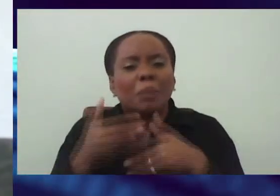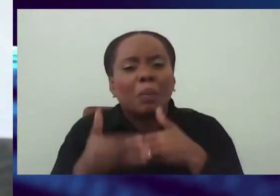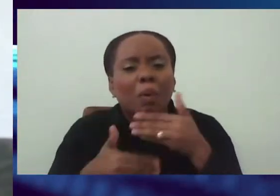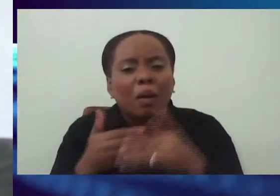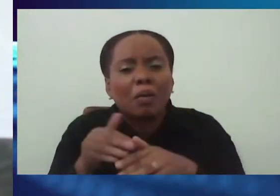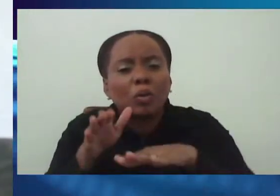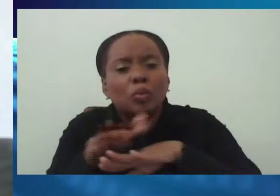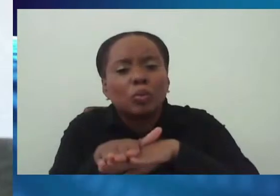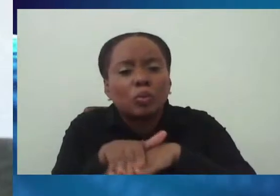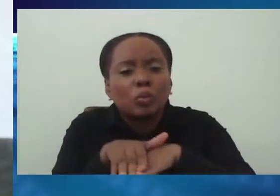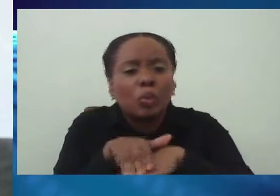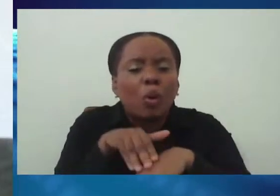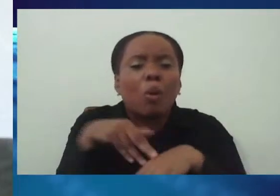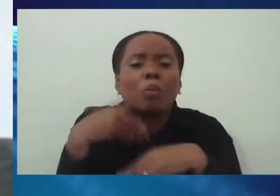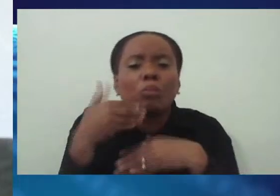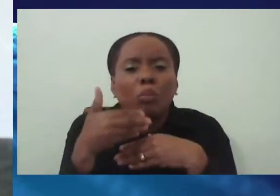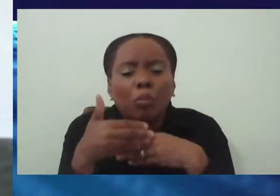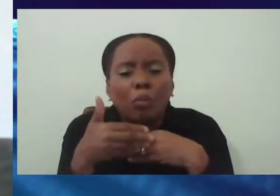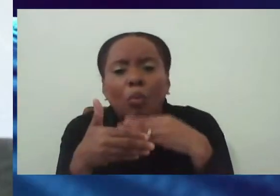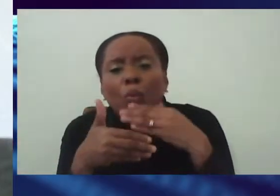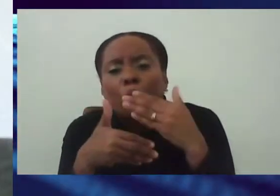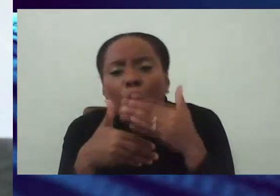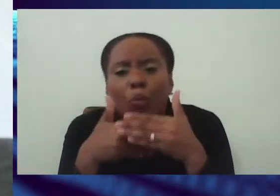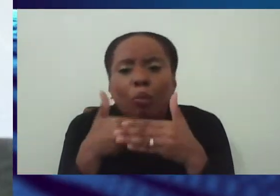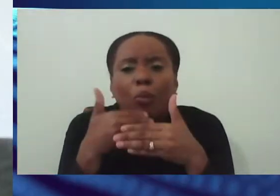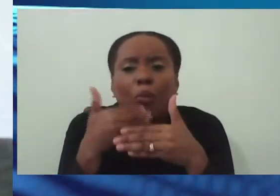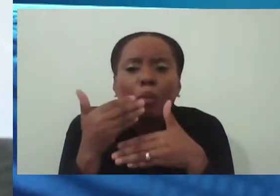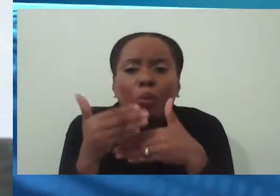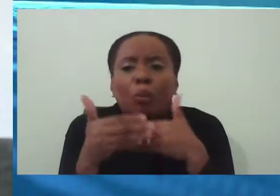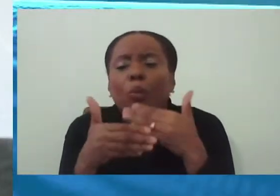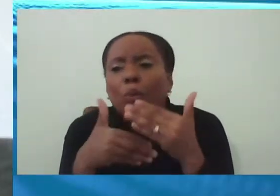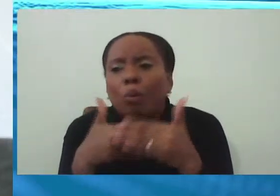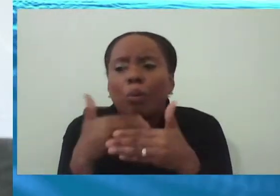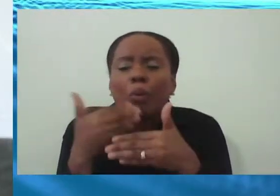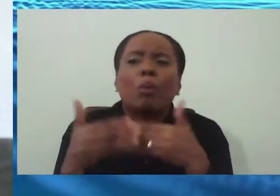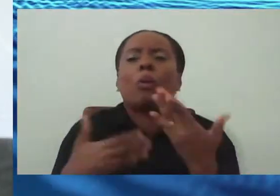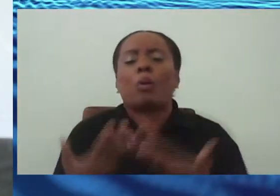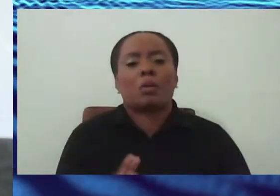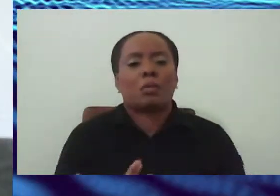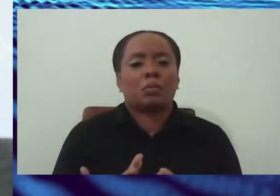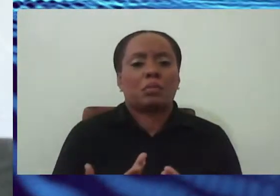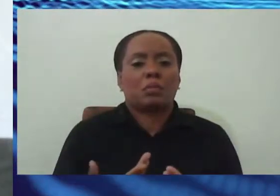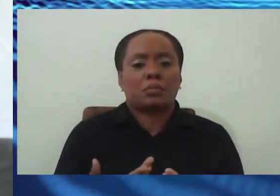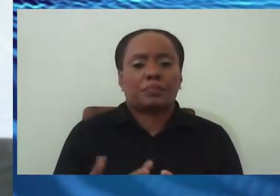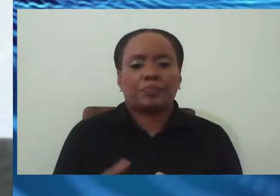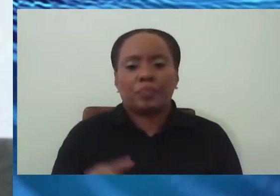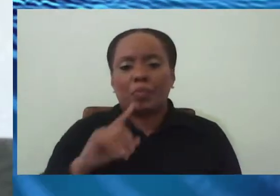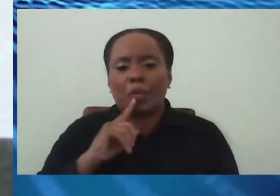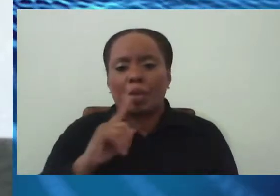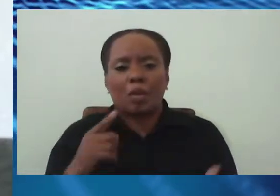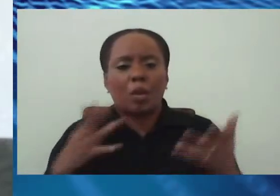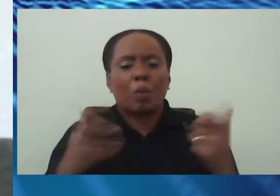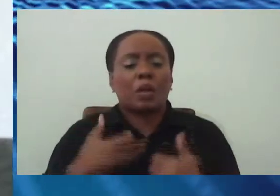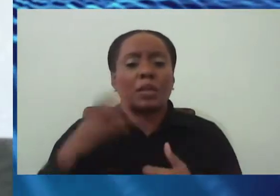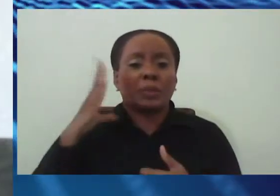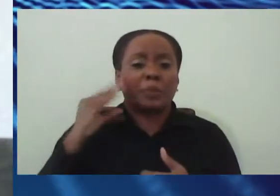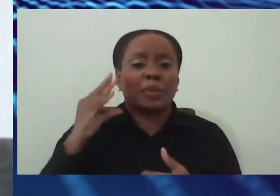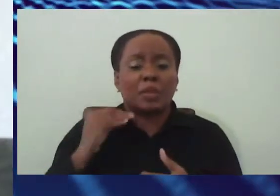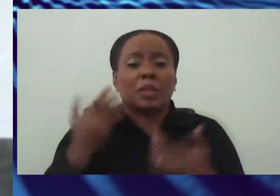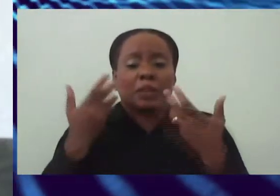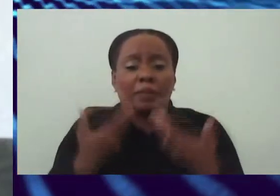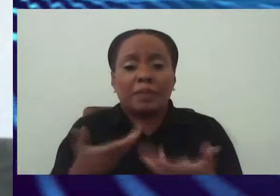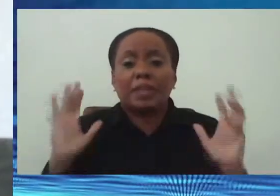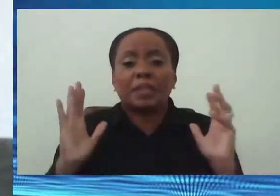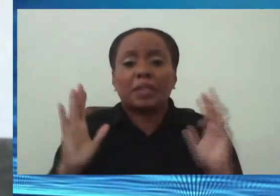taking place as they set about trying to, put closure to the whole experience. So share with